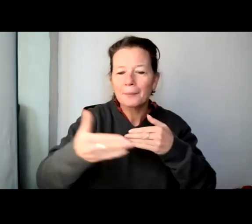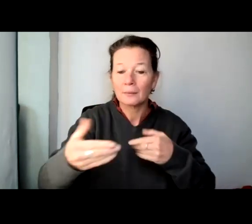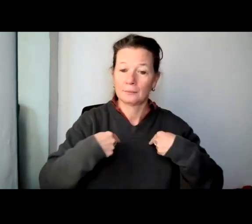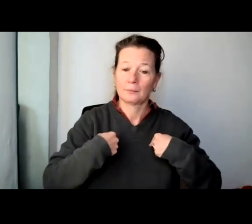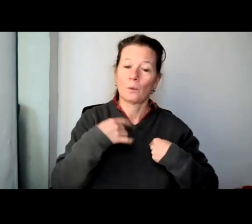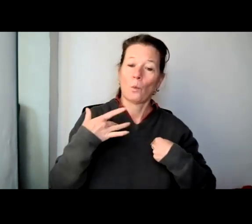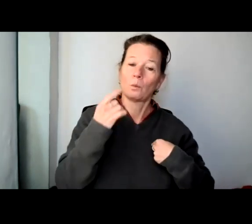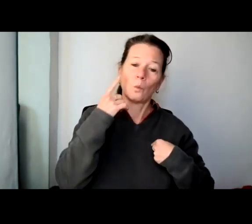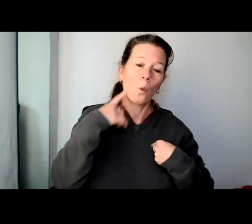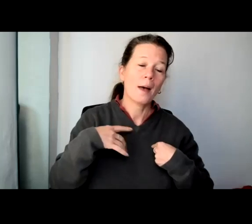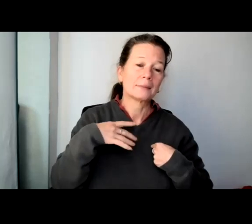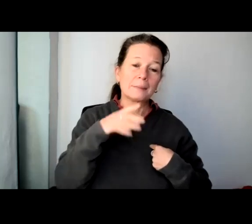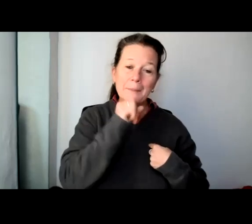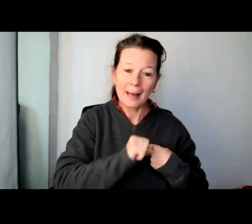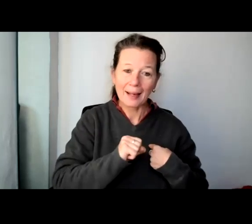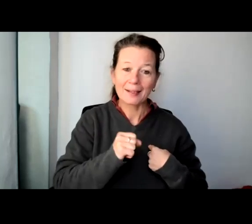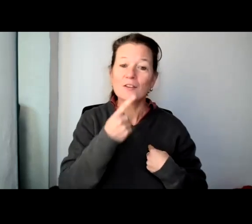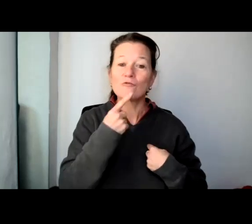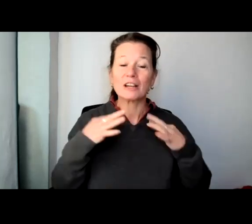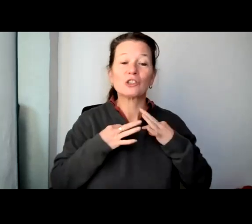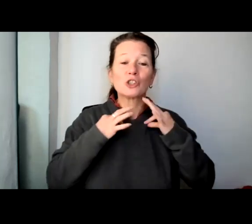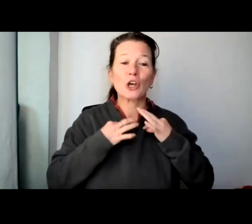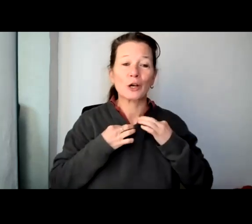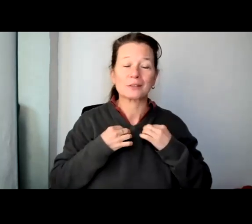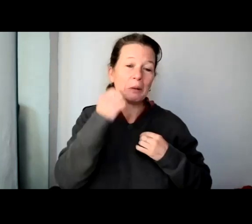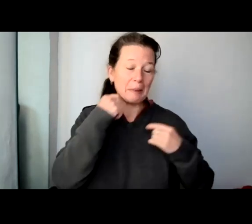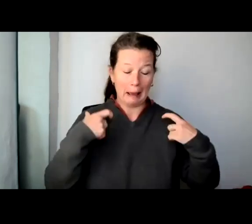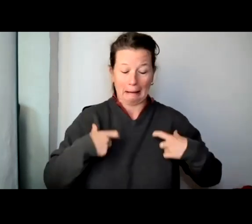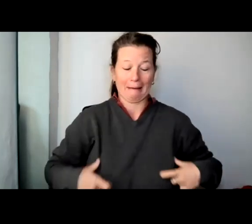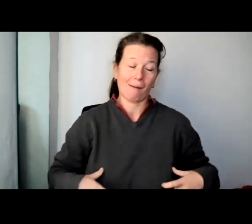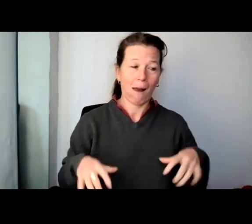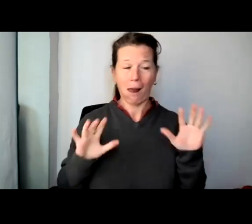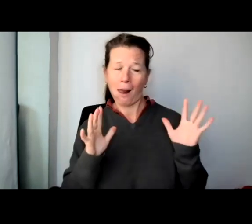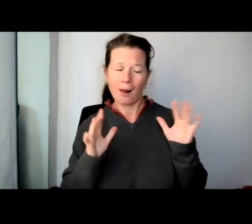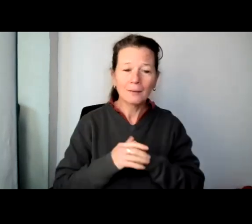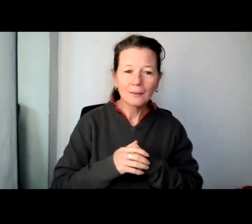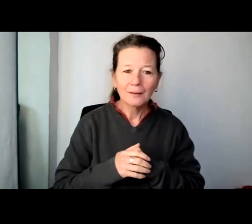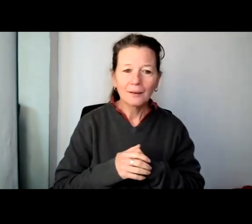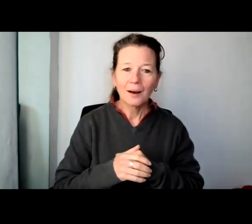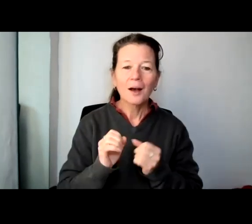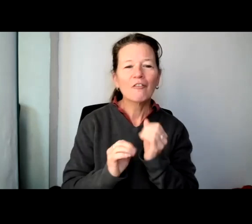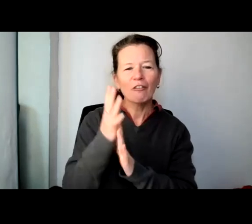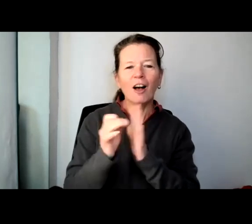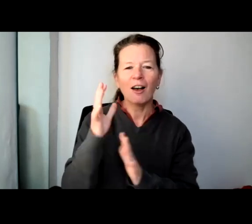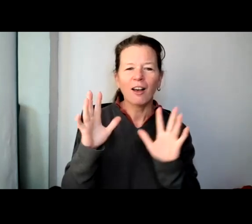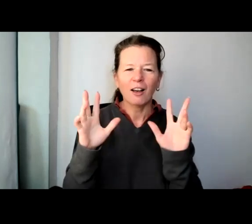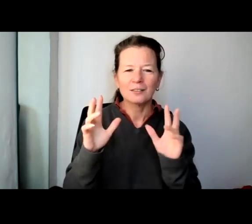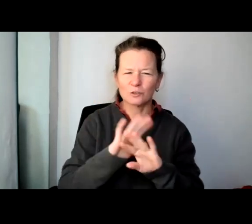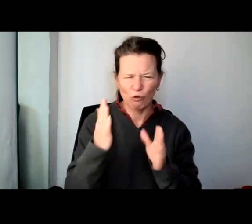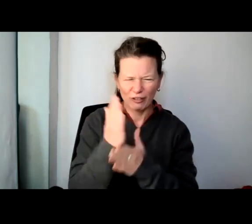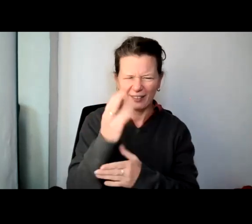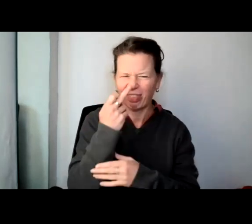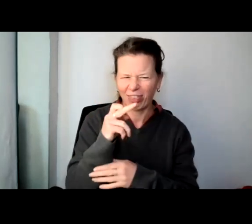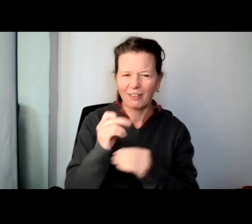wearing a black shirt with a little red bit down the middle, rock and roll. I've got my fireplace going. It's not a real fire, it's